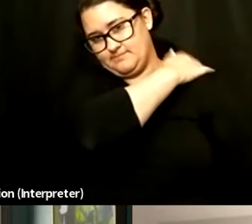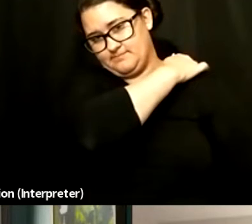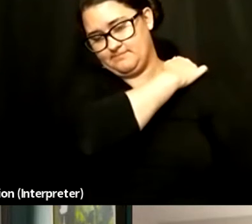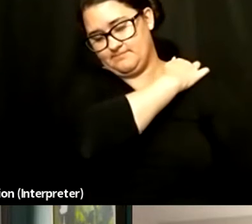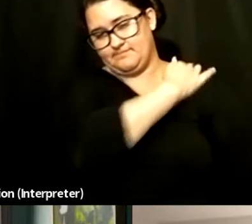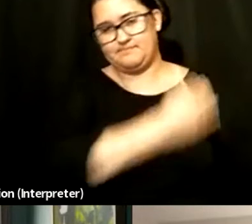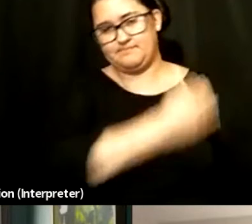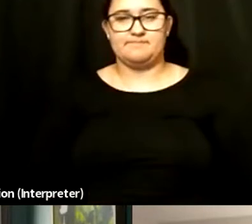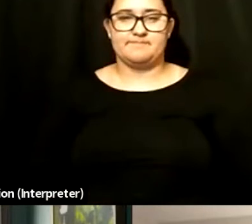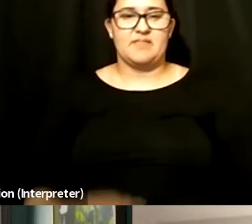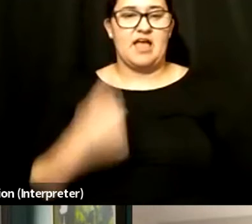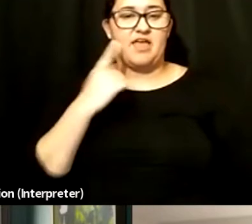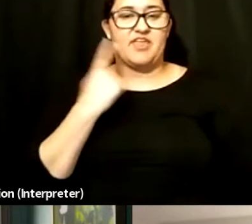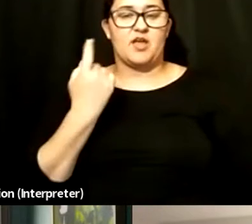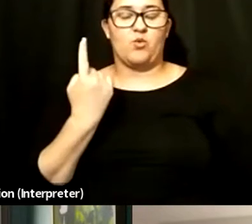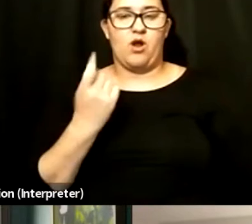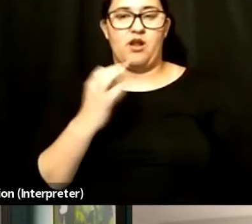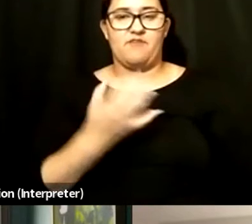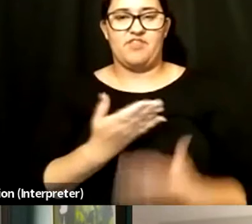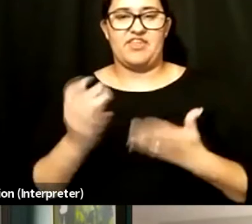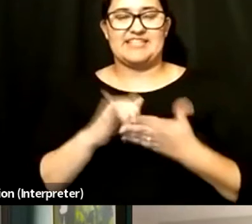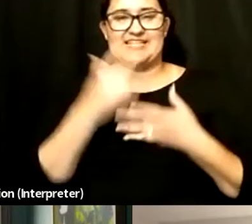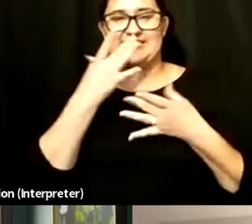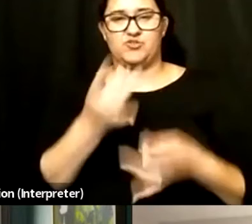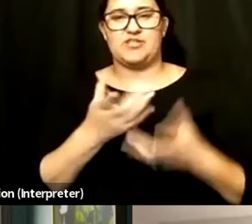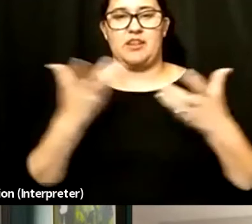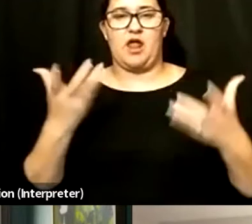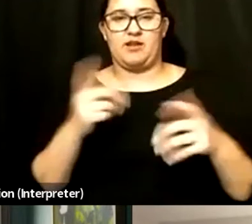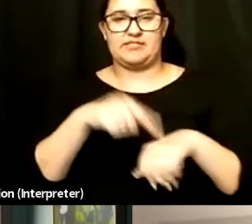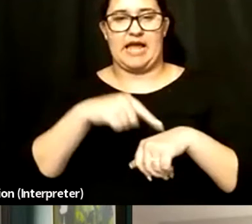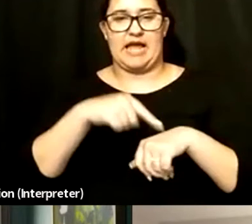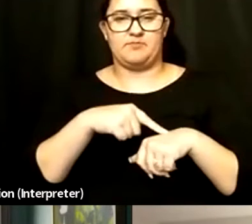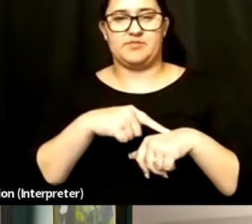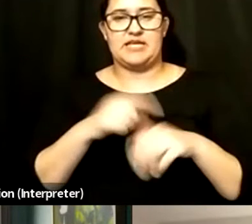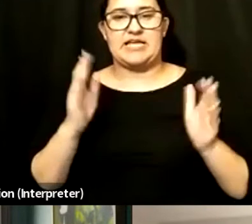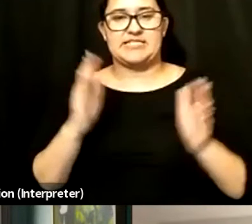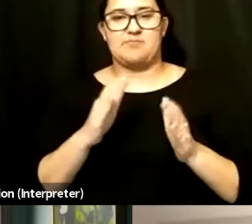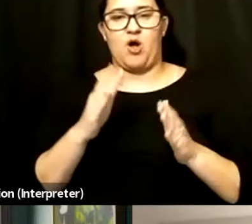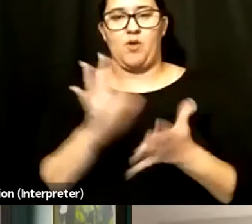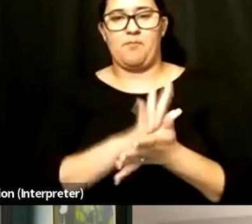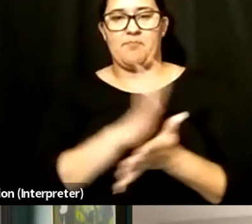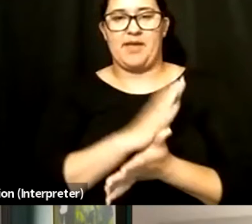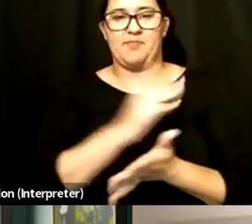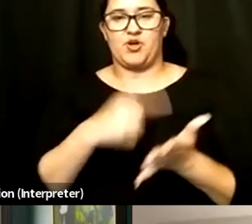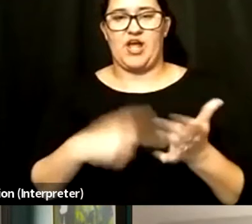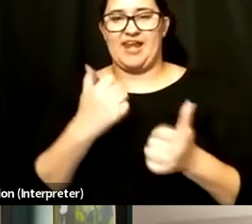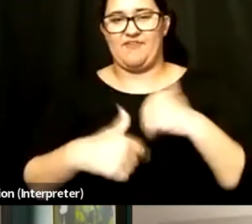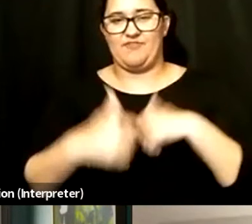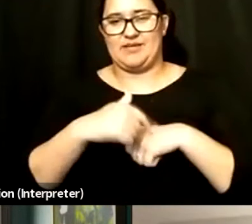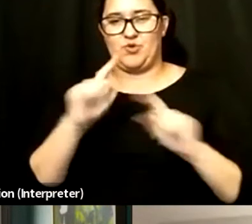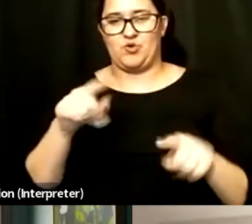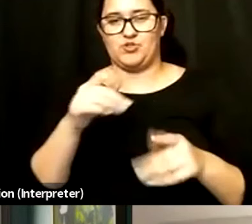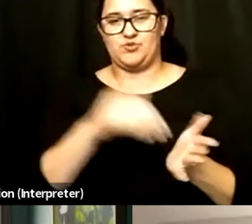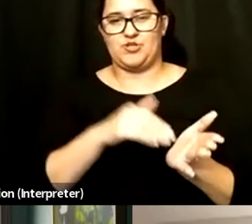I think one of the things that is really interesting is a lot of times like a small little paper cuts every single time you go to the doctor. But